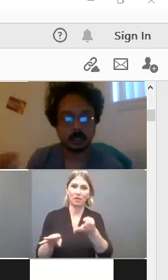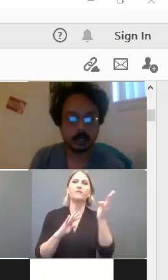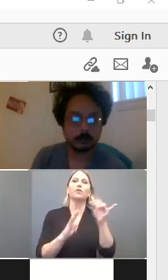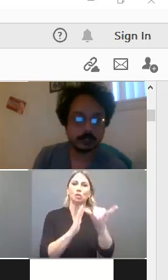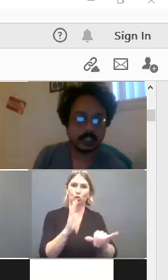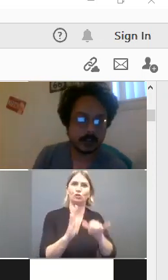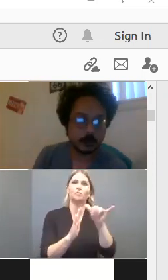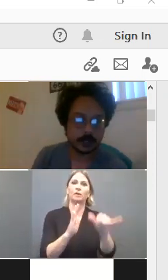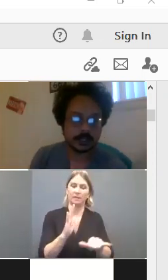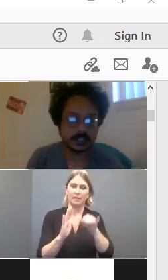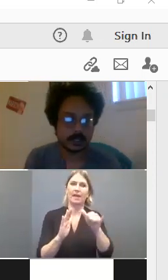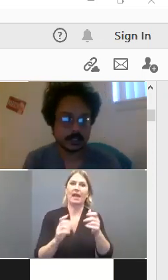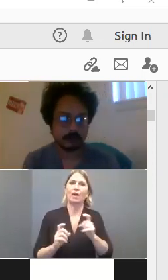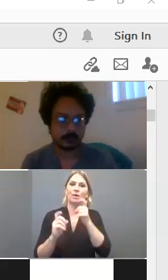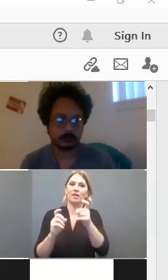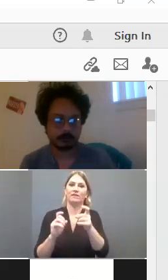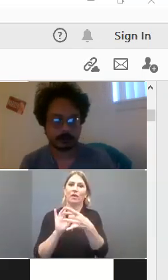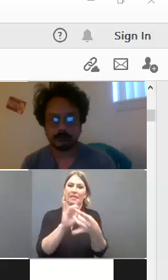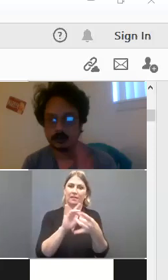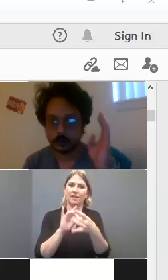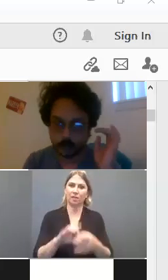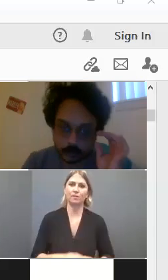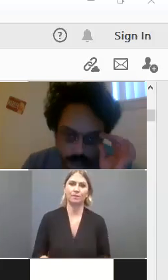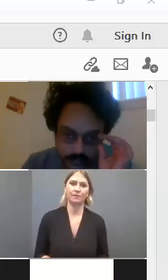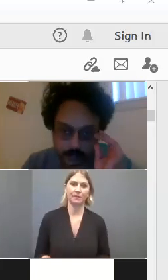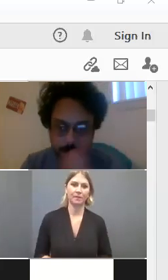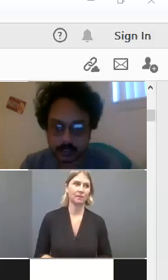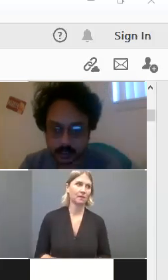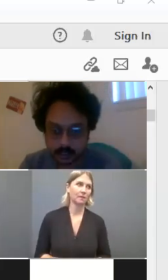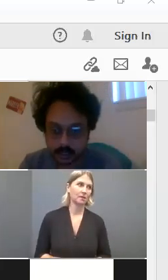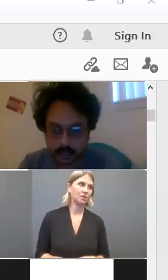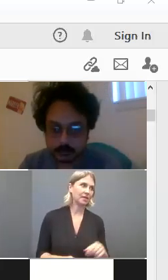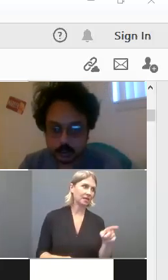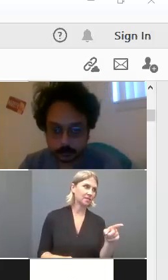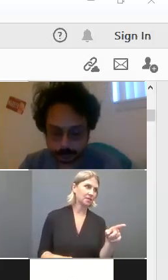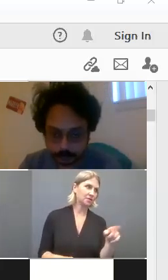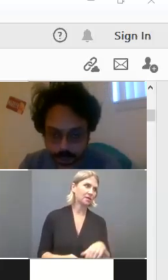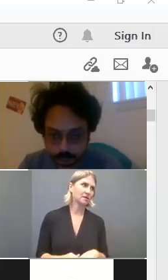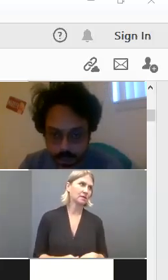can reevaluate and restudy them. Okay, thank you.